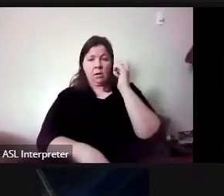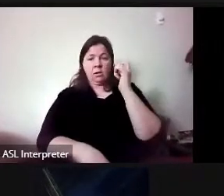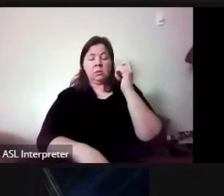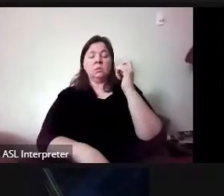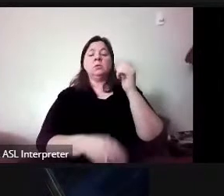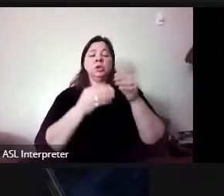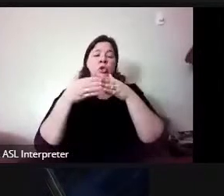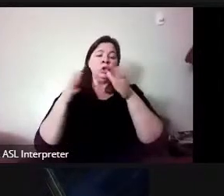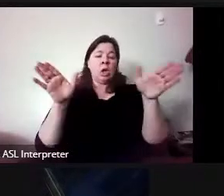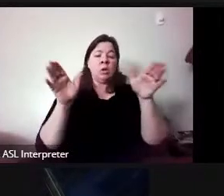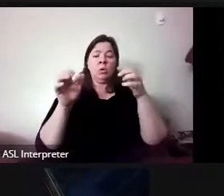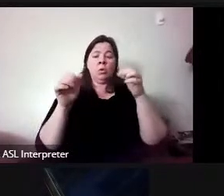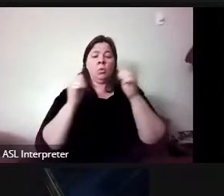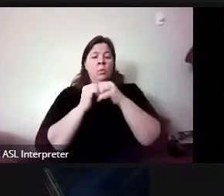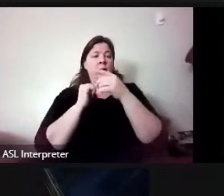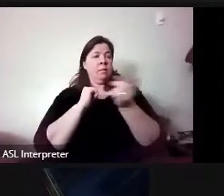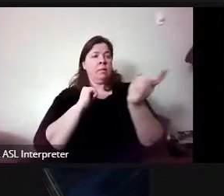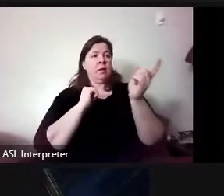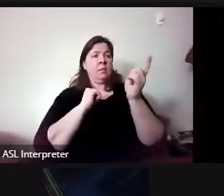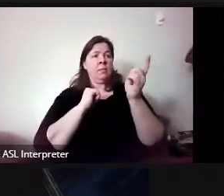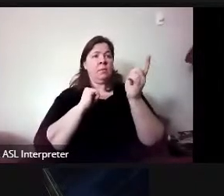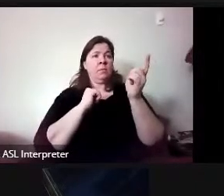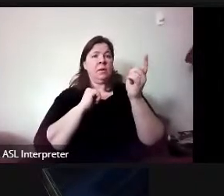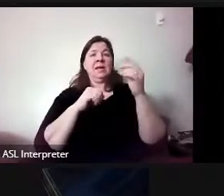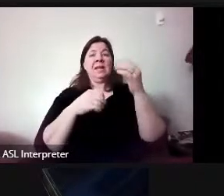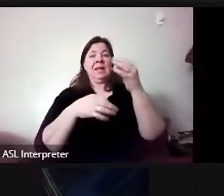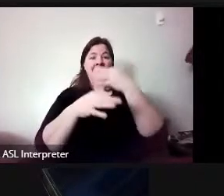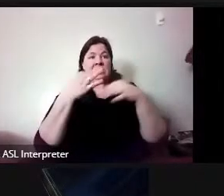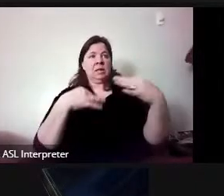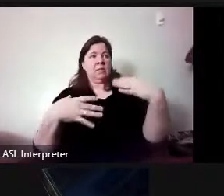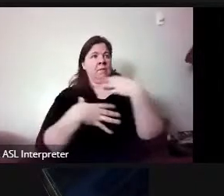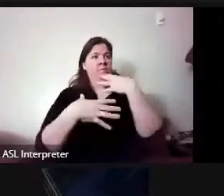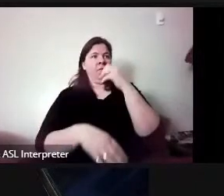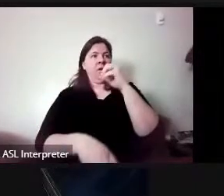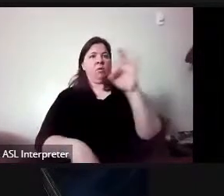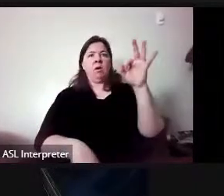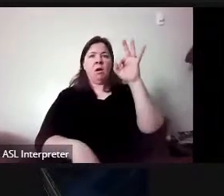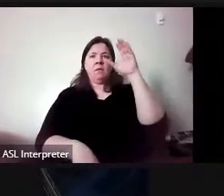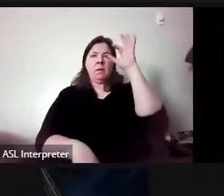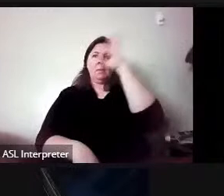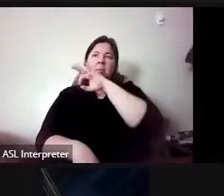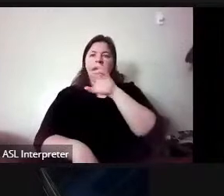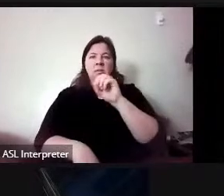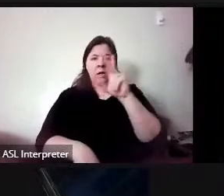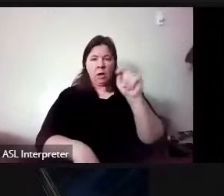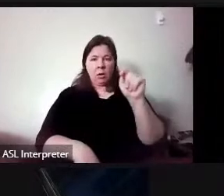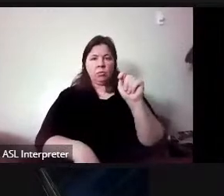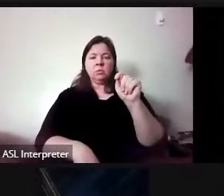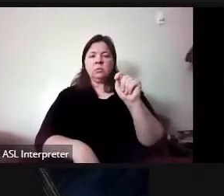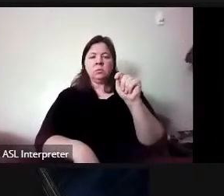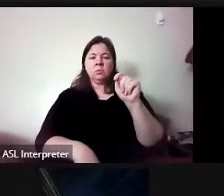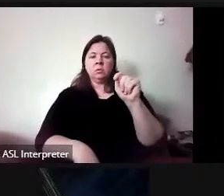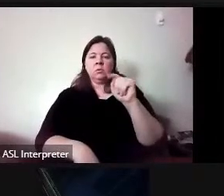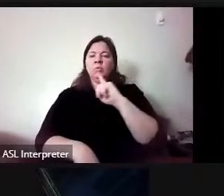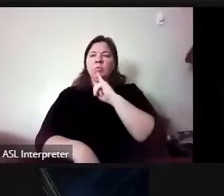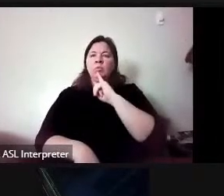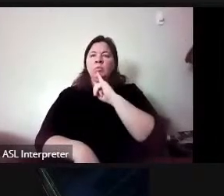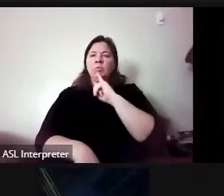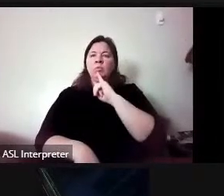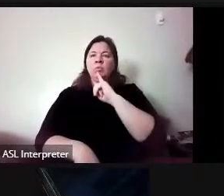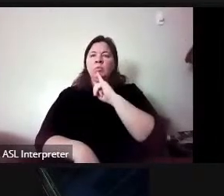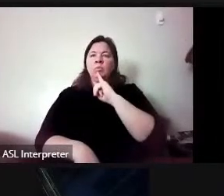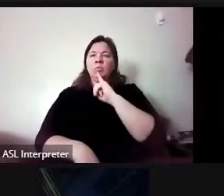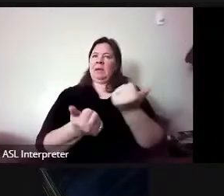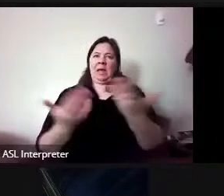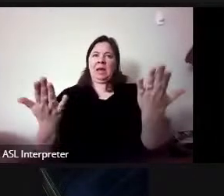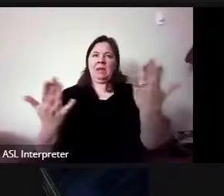generally with it's the FOMO, fear of missing out factor that is so prevalent when it comes down to